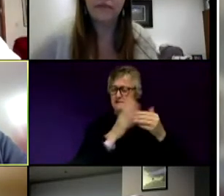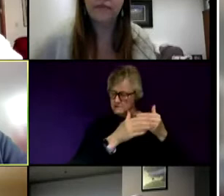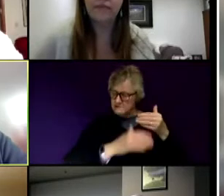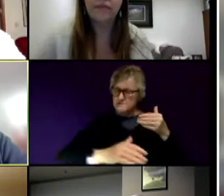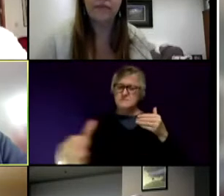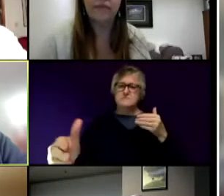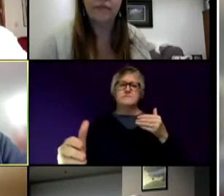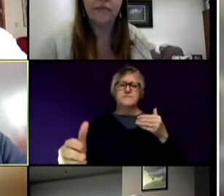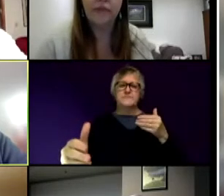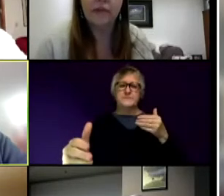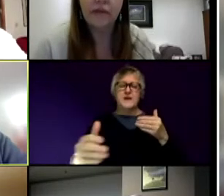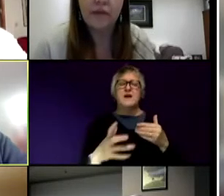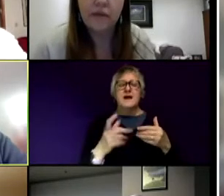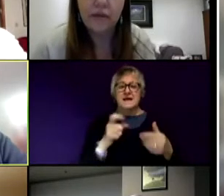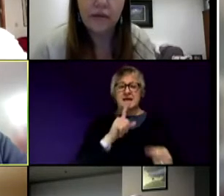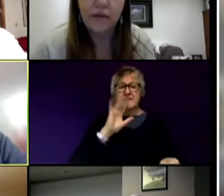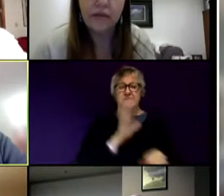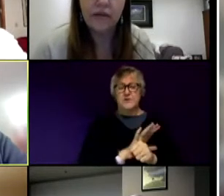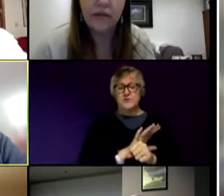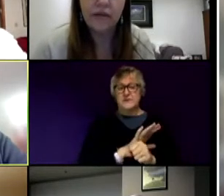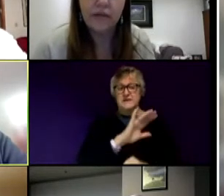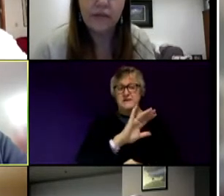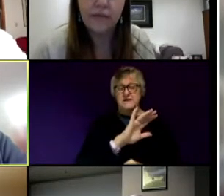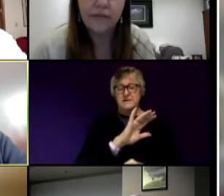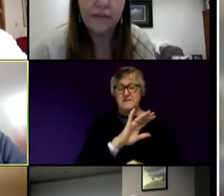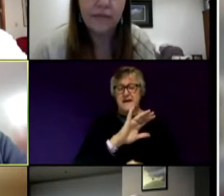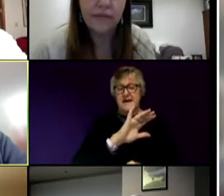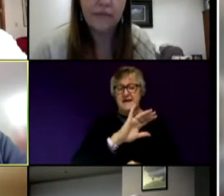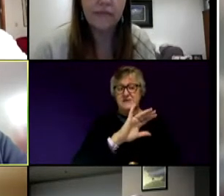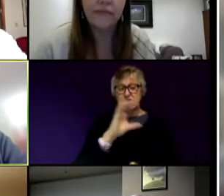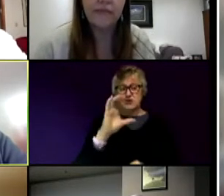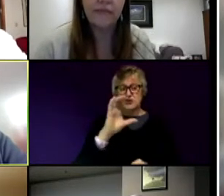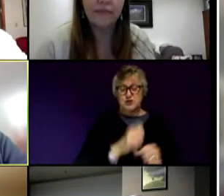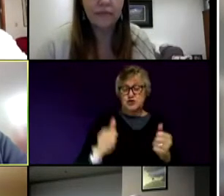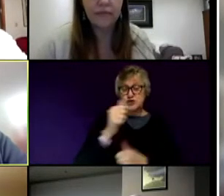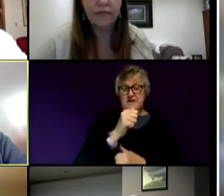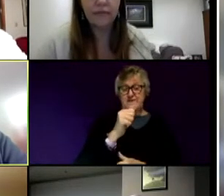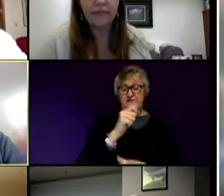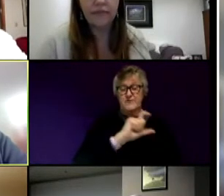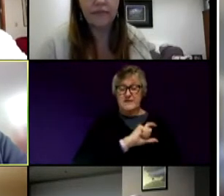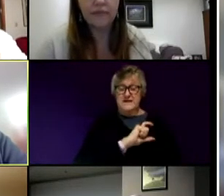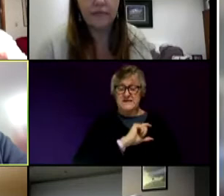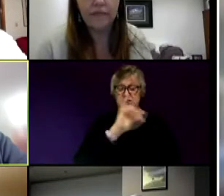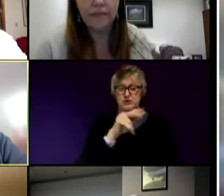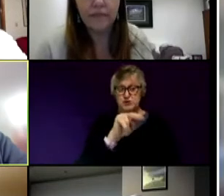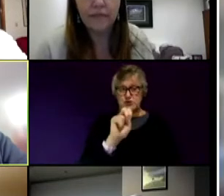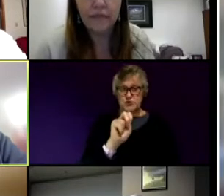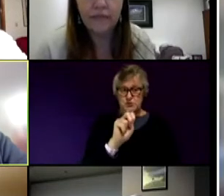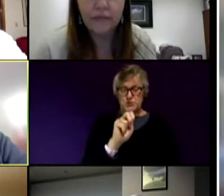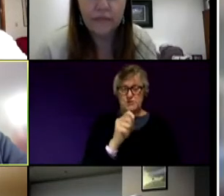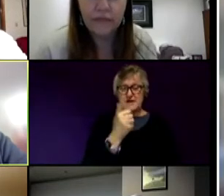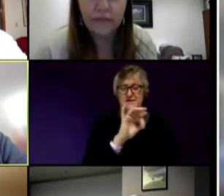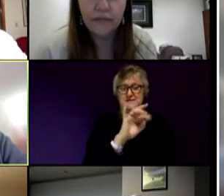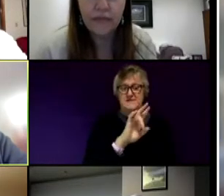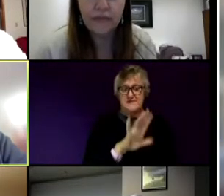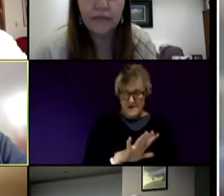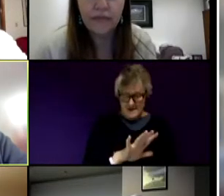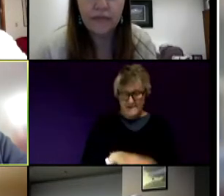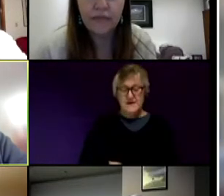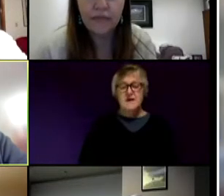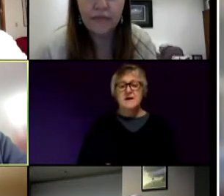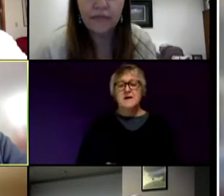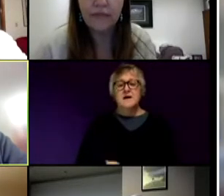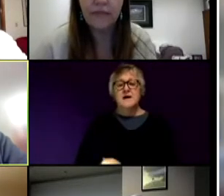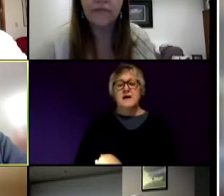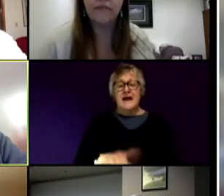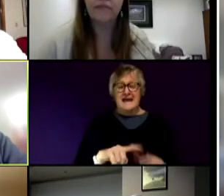Chief of Police in June 1993. Rising in the ranks to become Portland's first African-American Chief of Police and first person